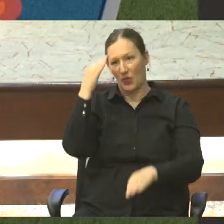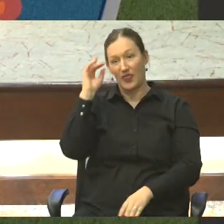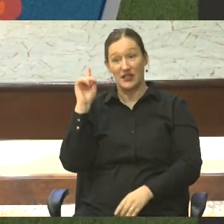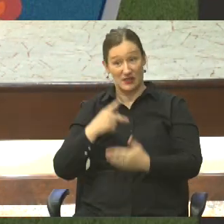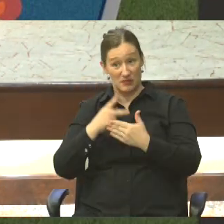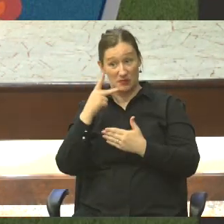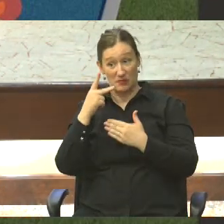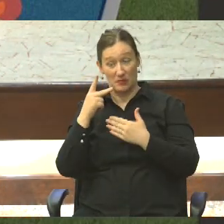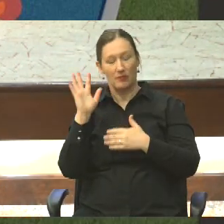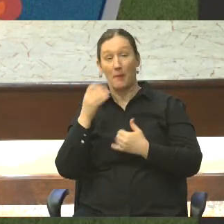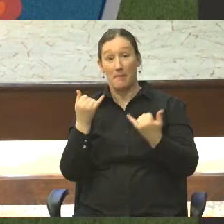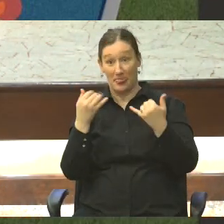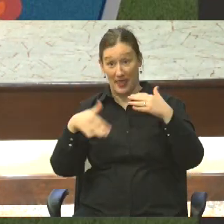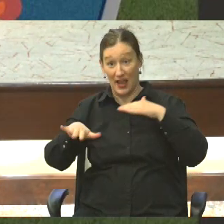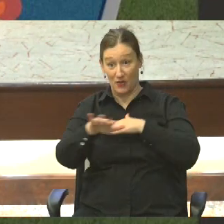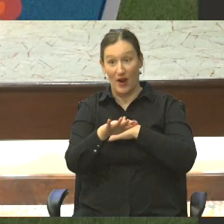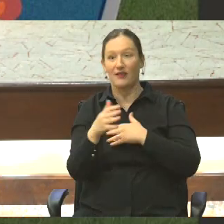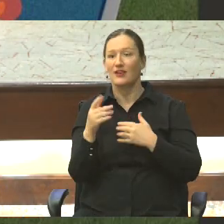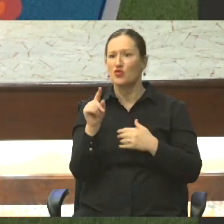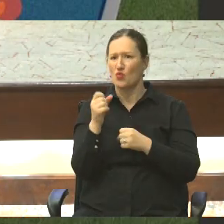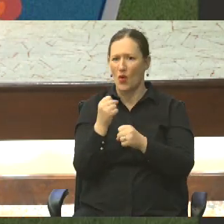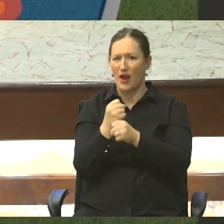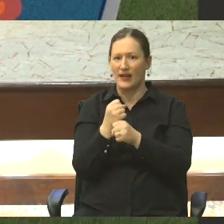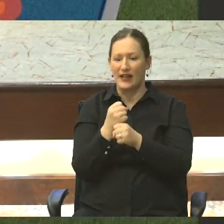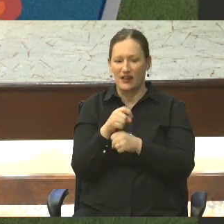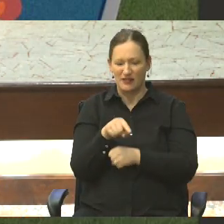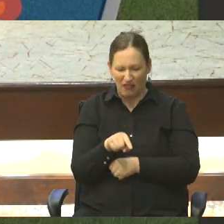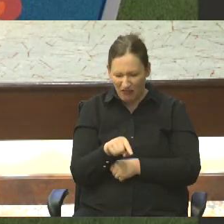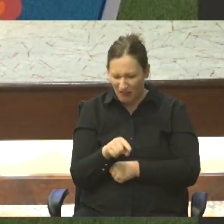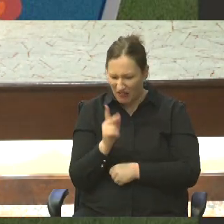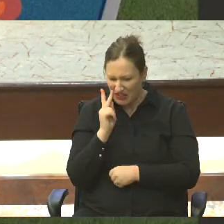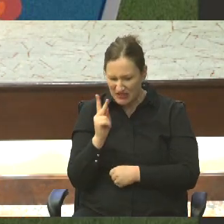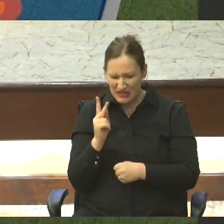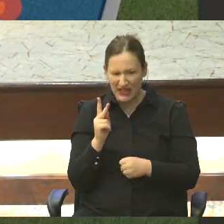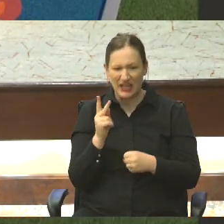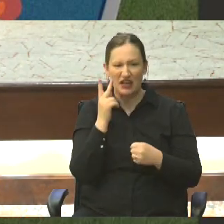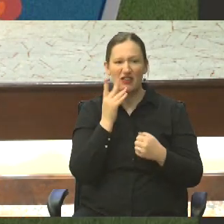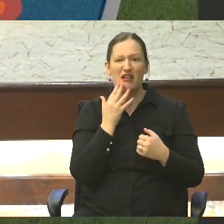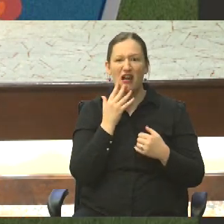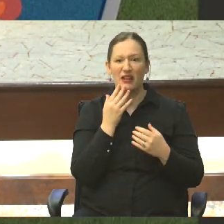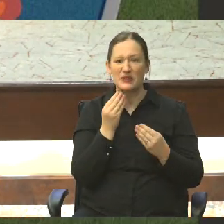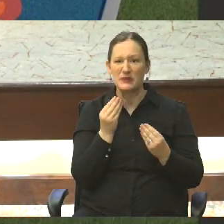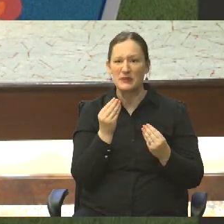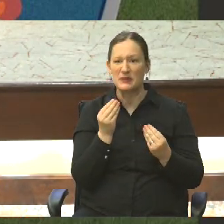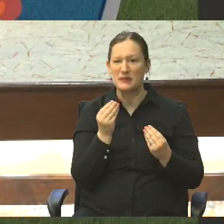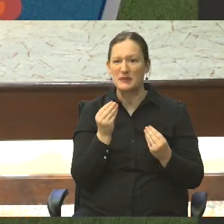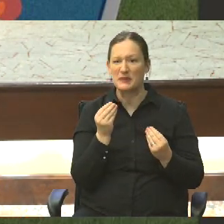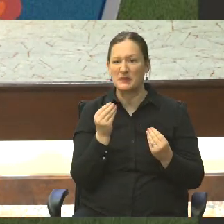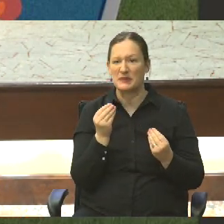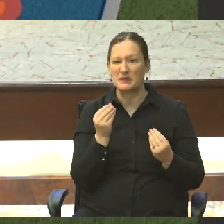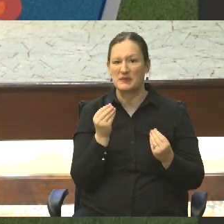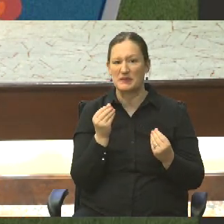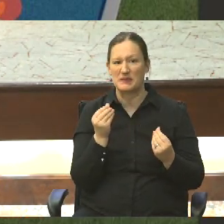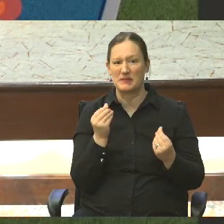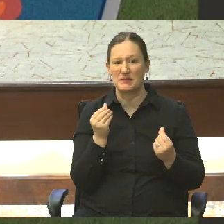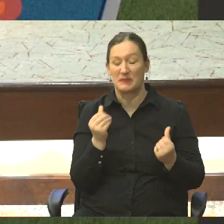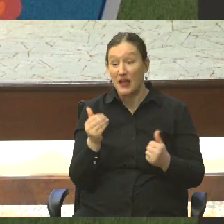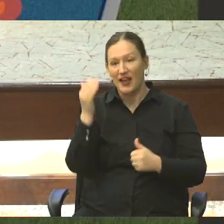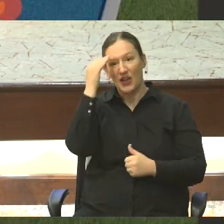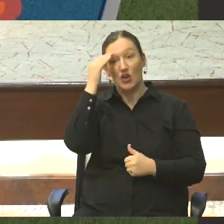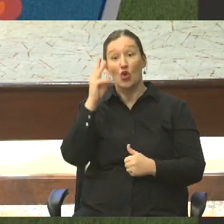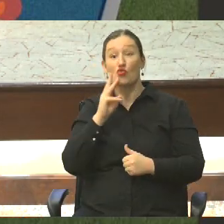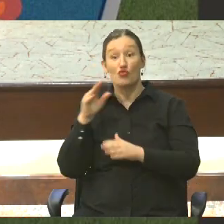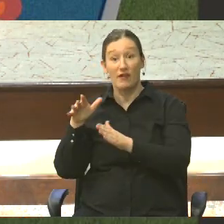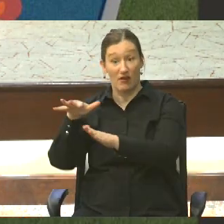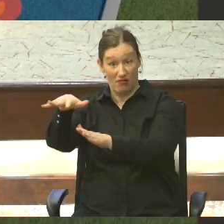20 years, you've seen a significant amount of fading from the sunlight coming in and right on the river, so it's no doubt a hot